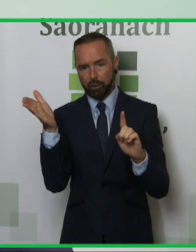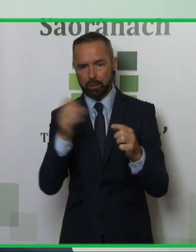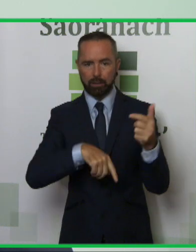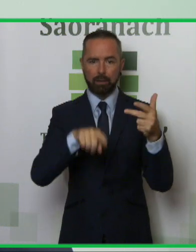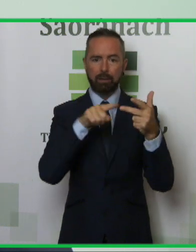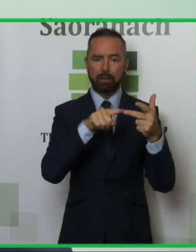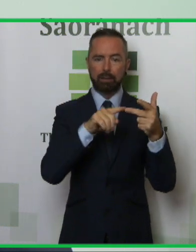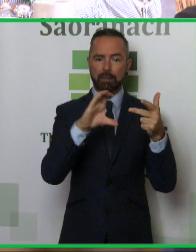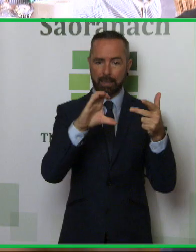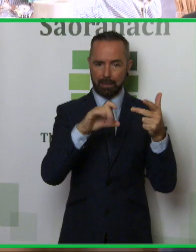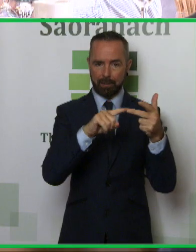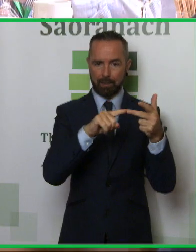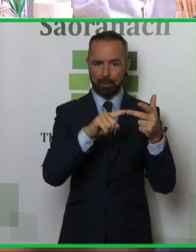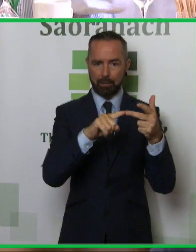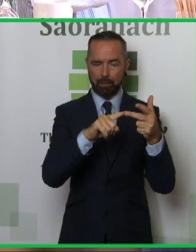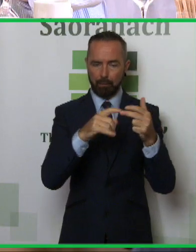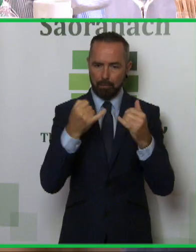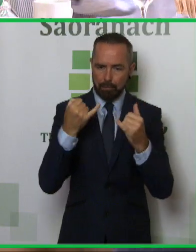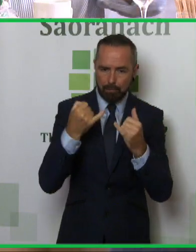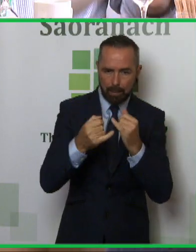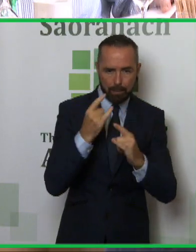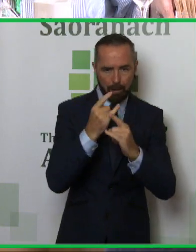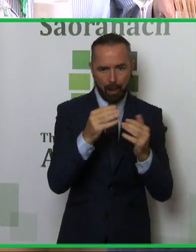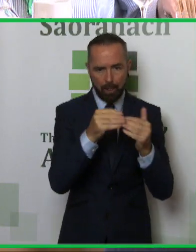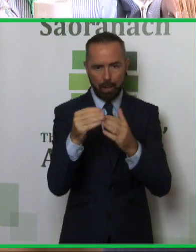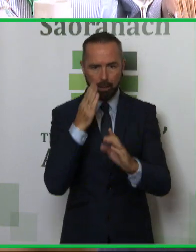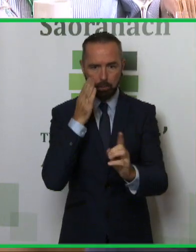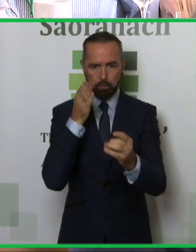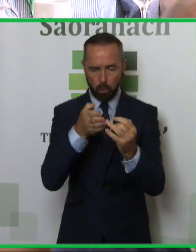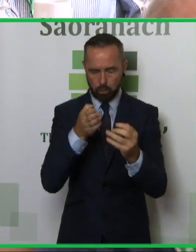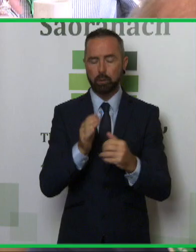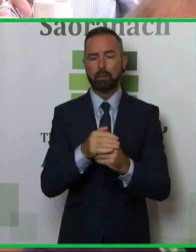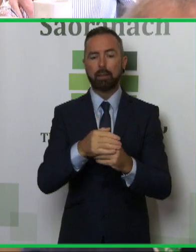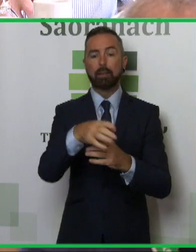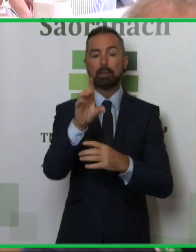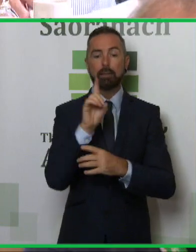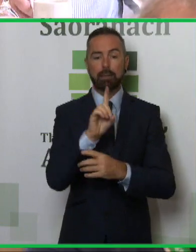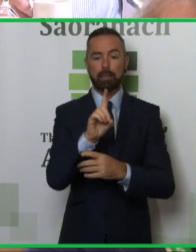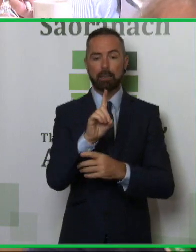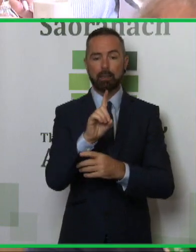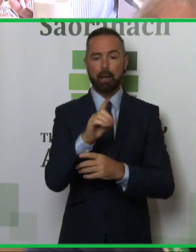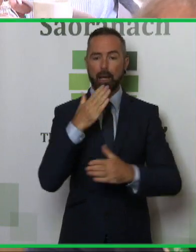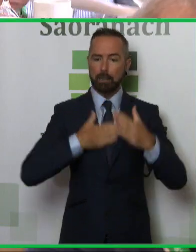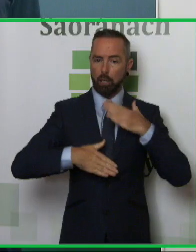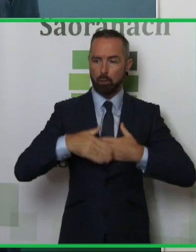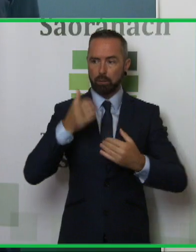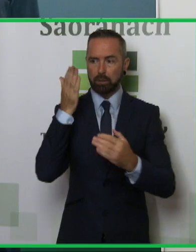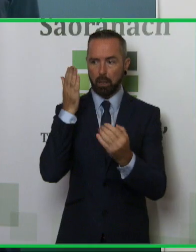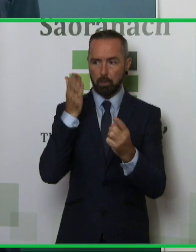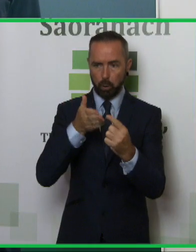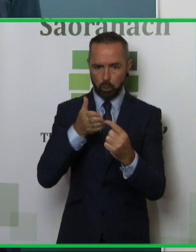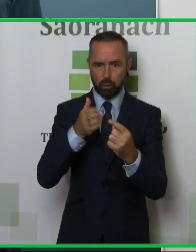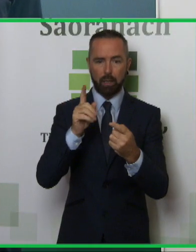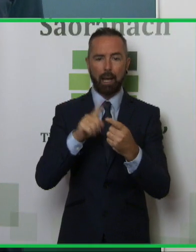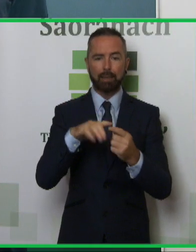C, comprehensive health-led approach, option D is a tolerance approach, and option E is legalisation